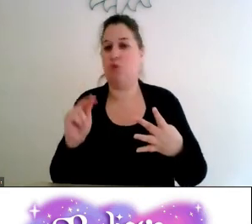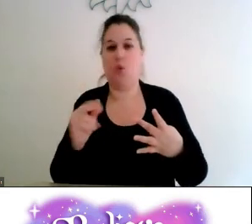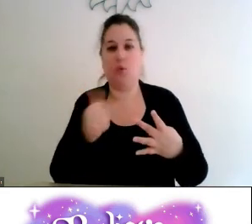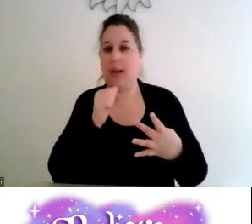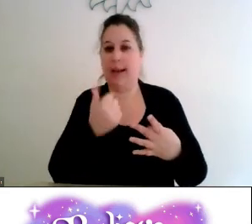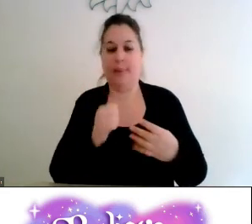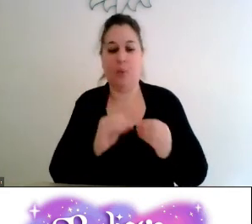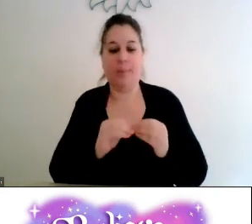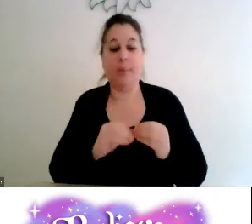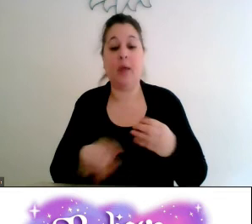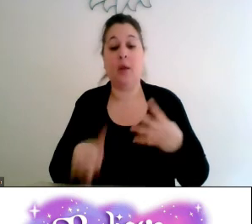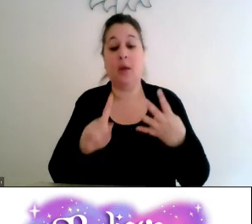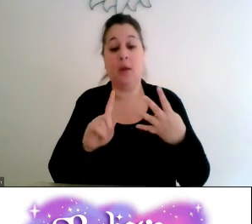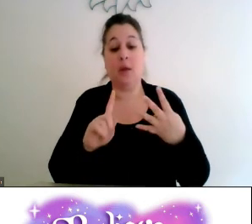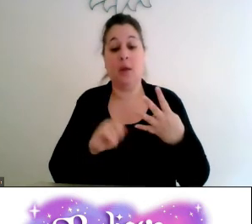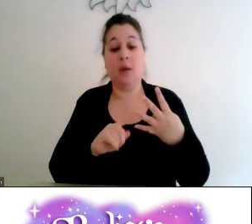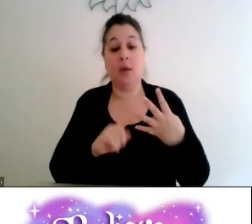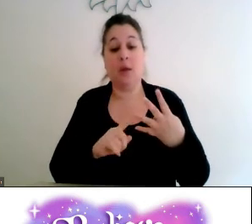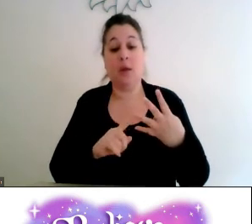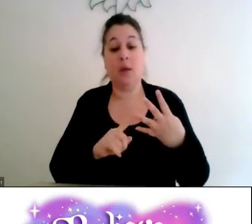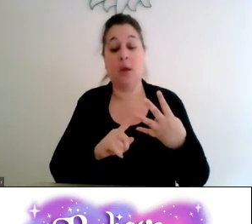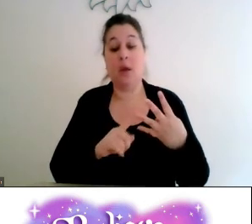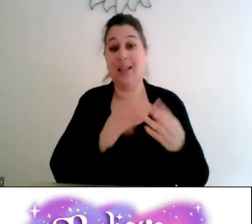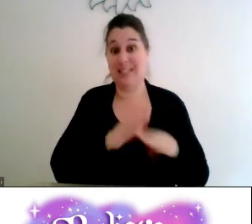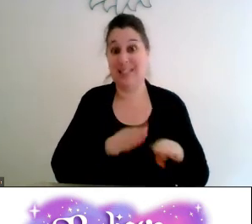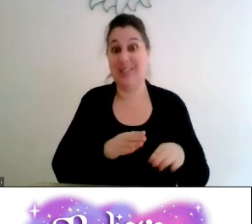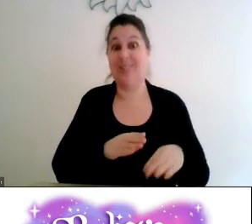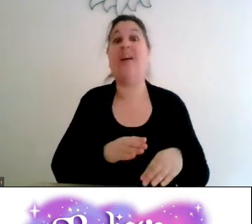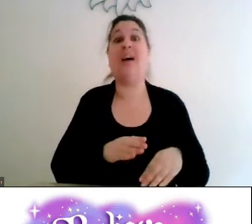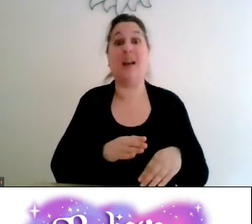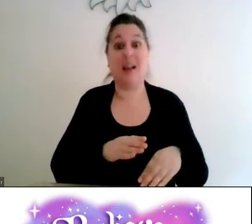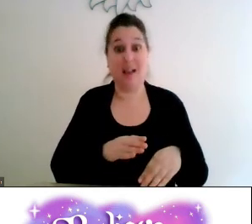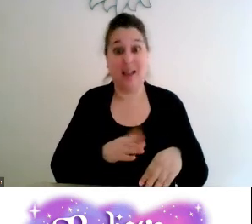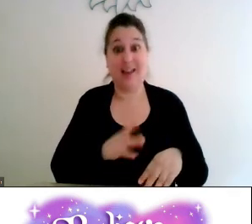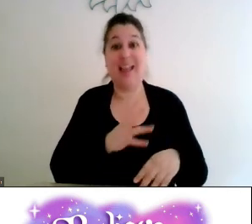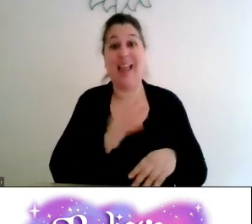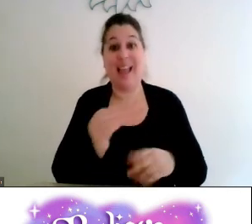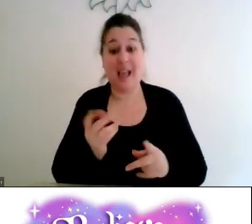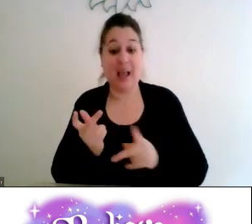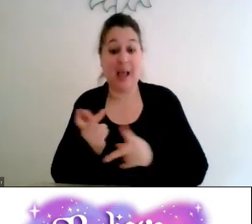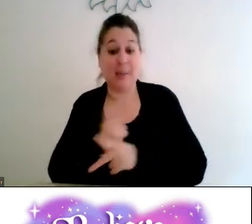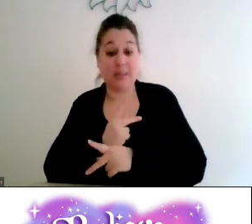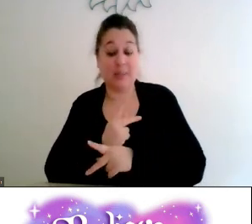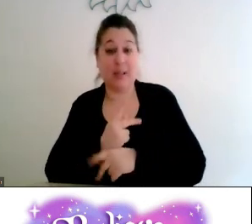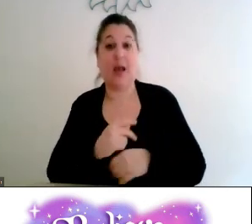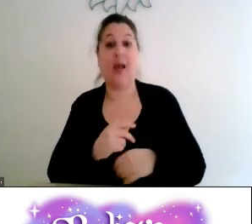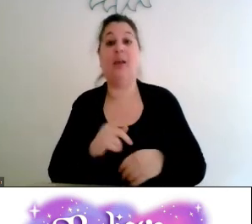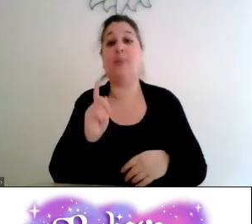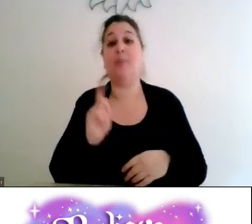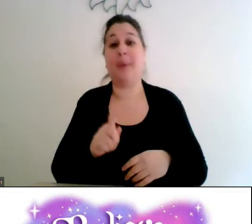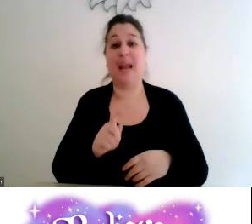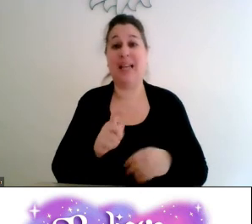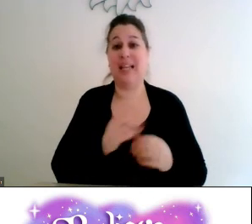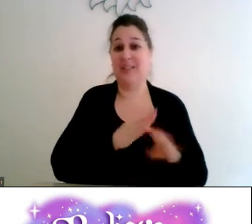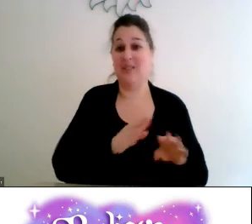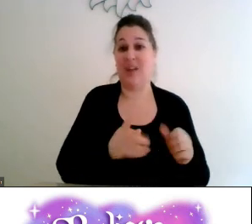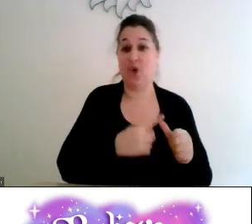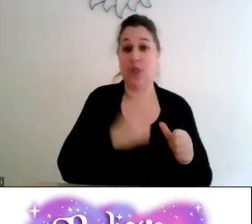So you should do 100 divided by 25 first, and that makes 4. Then bring everything else